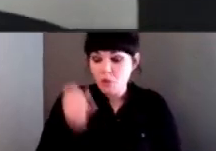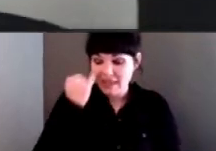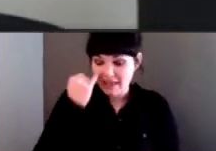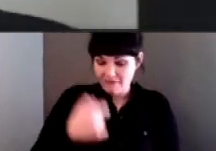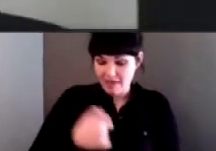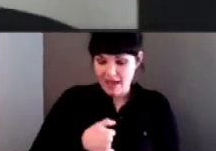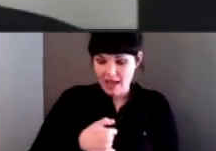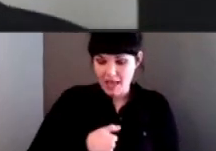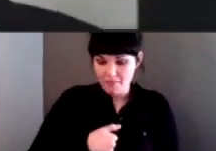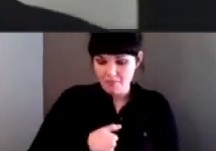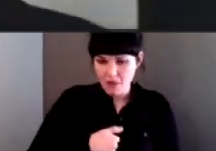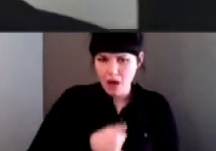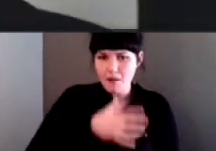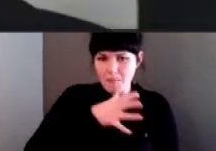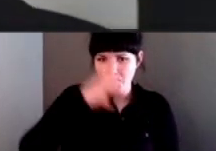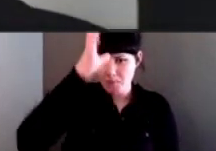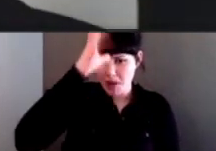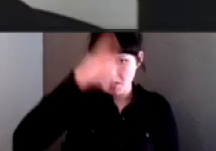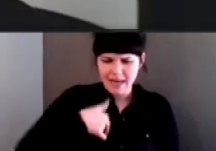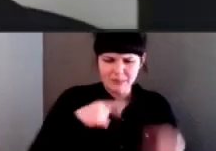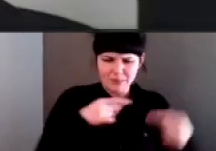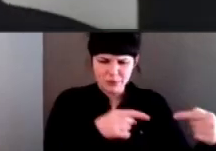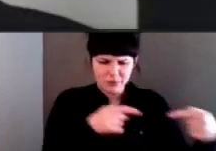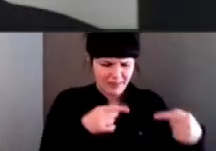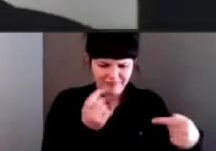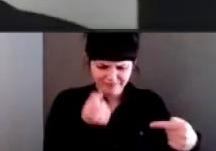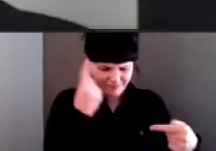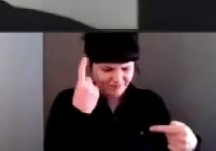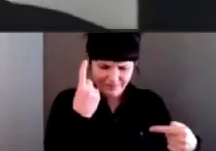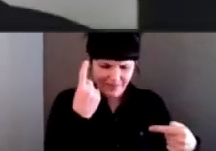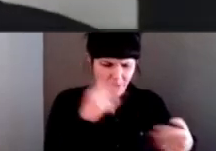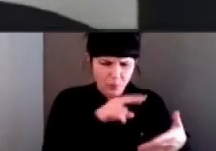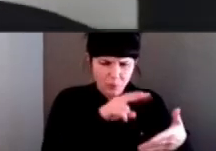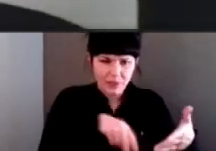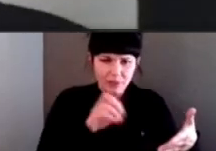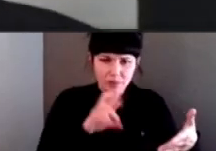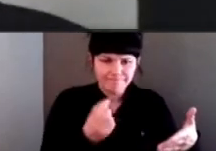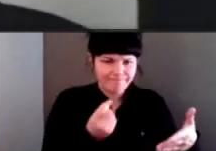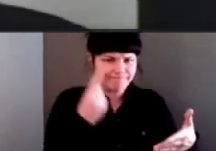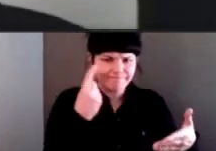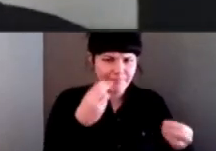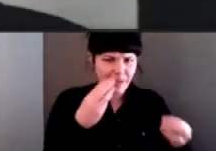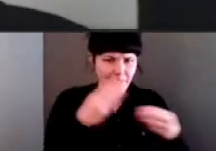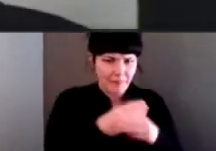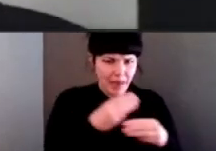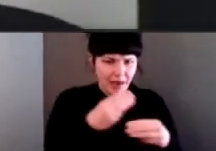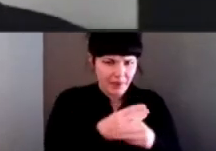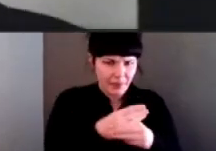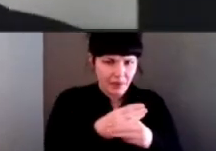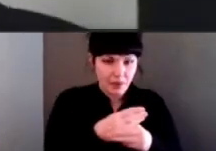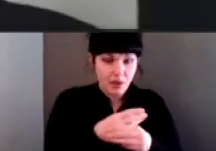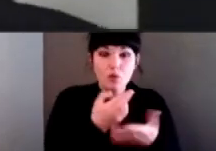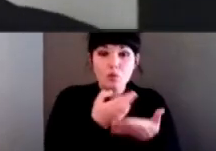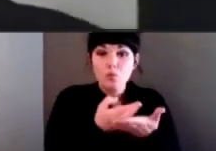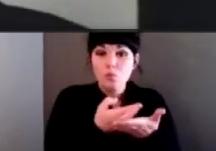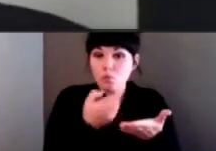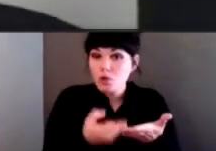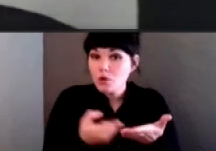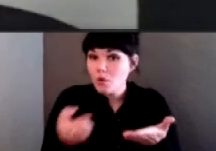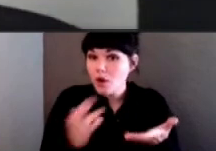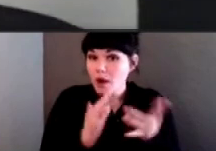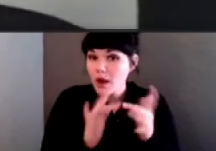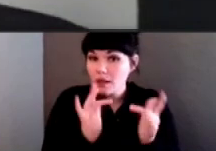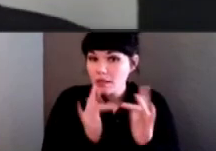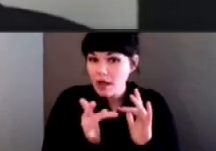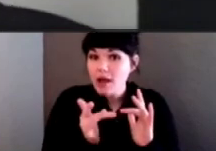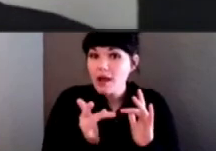math concepts, the resources that we provide to students is actually a direct access to how best to do that. So it's really just